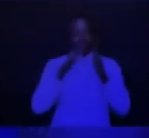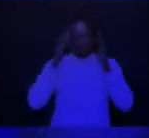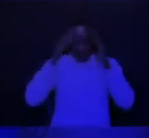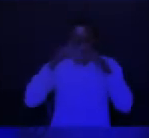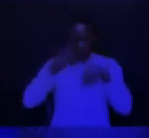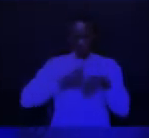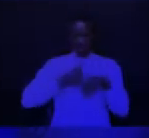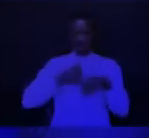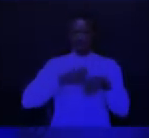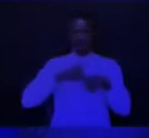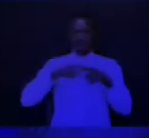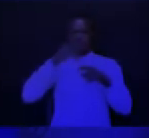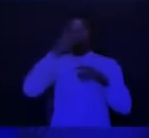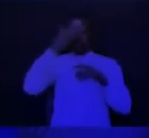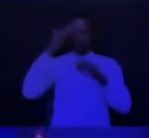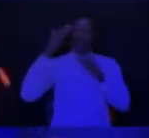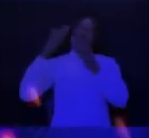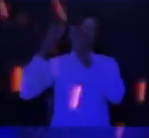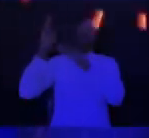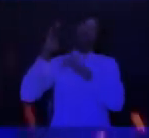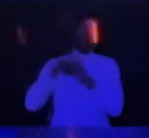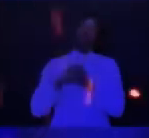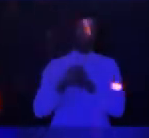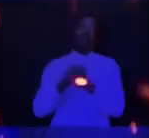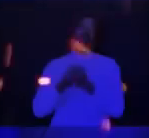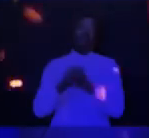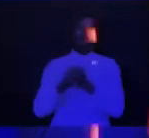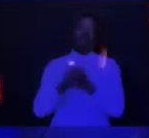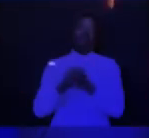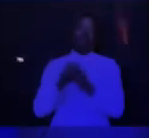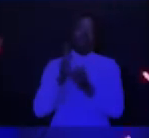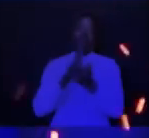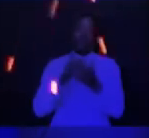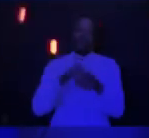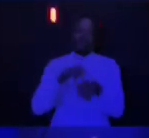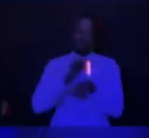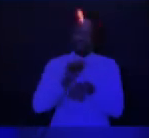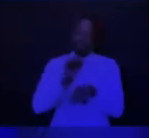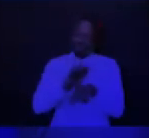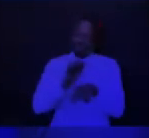forget that there's a God who can remember us.